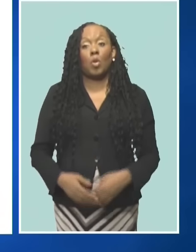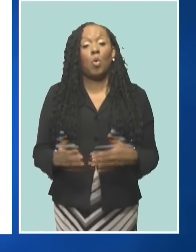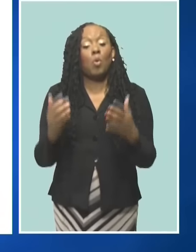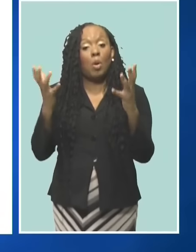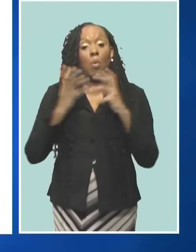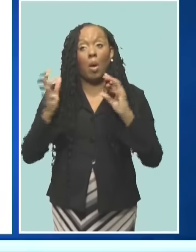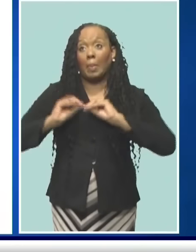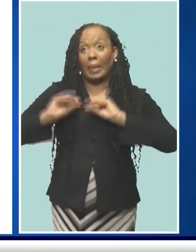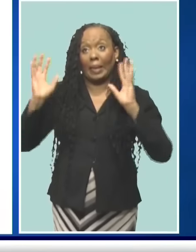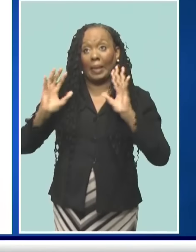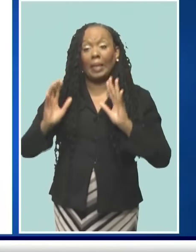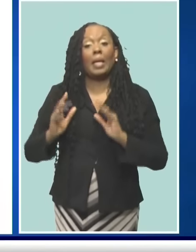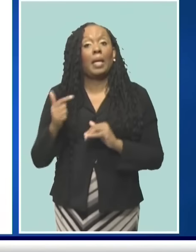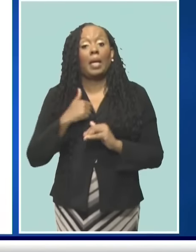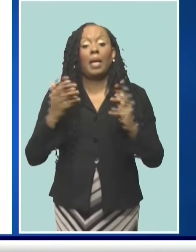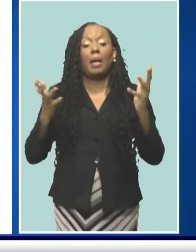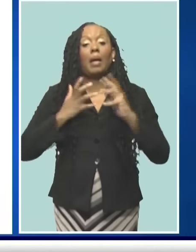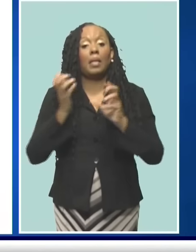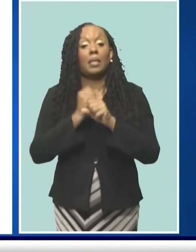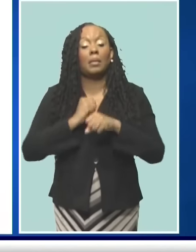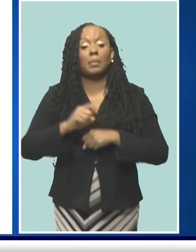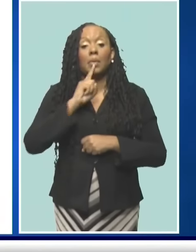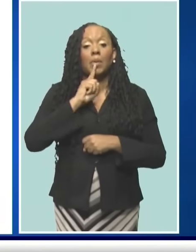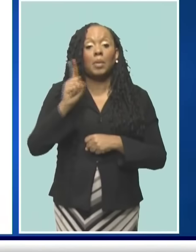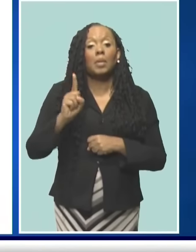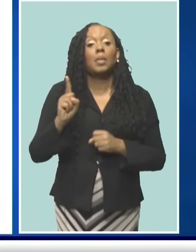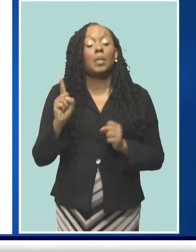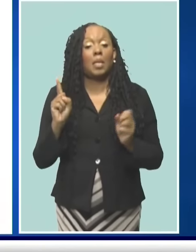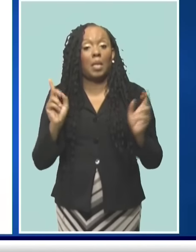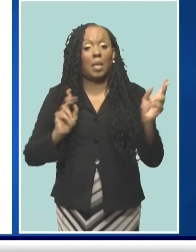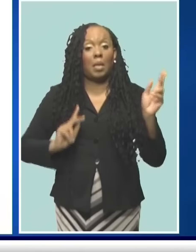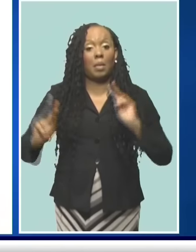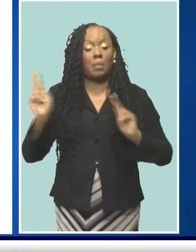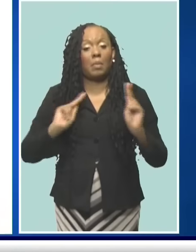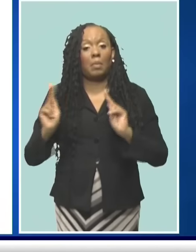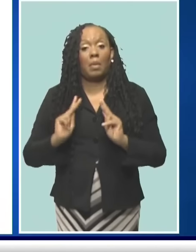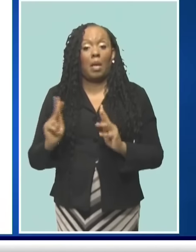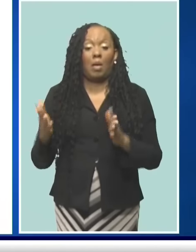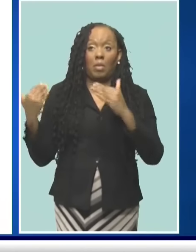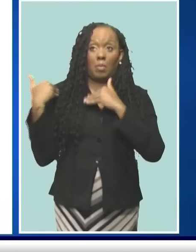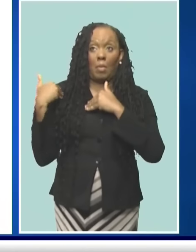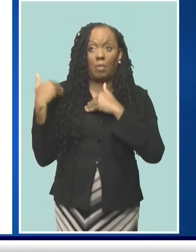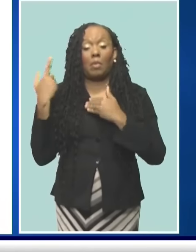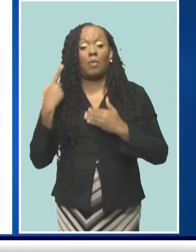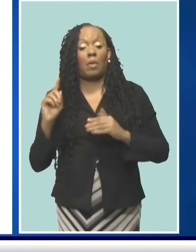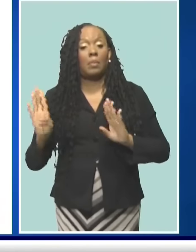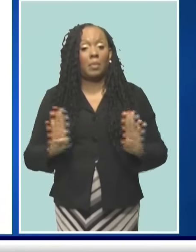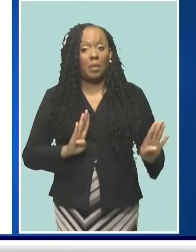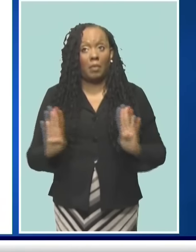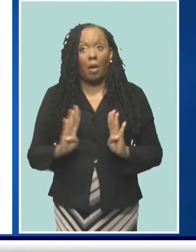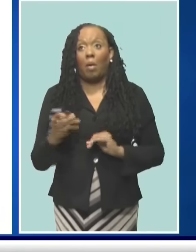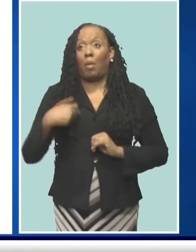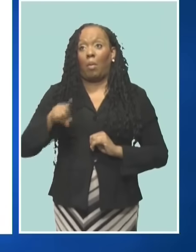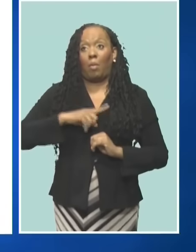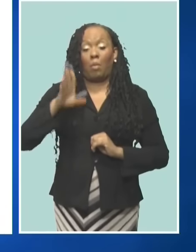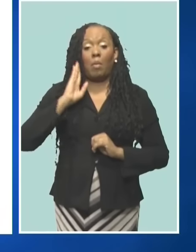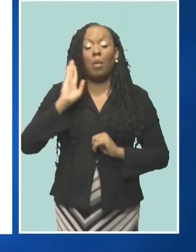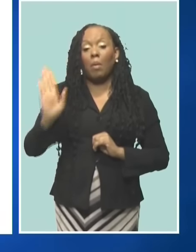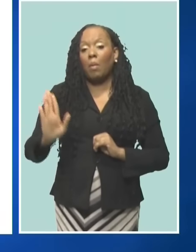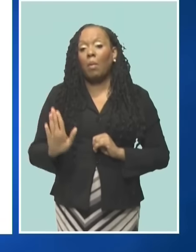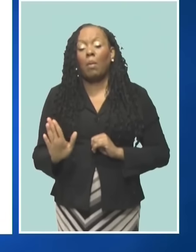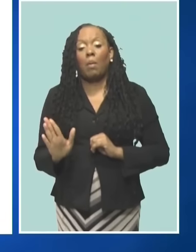transparency, and making sure that persons are held accountable for their actions, we will continue to